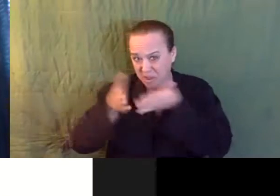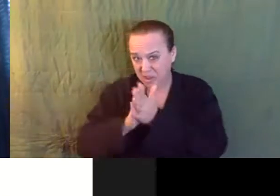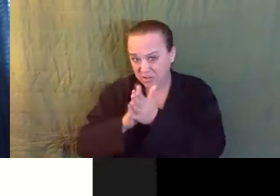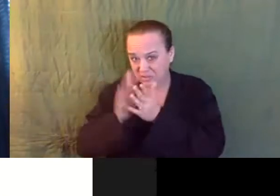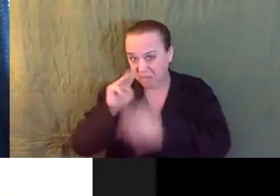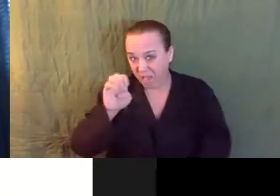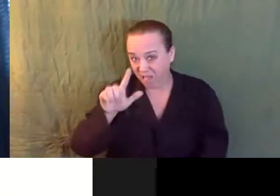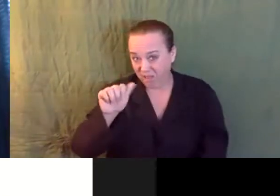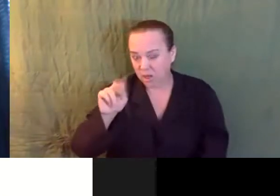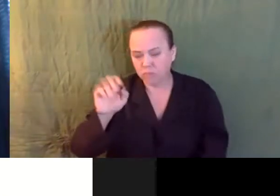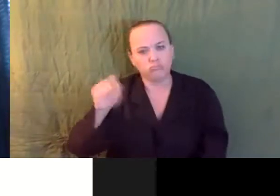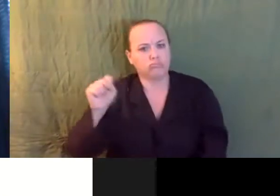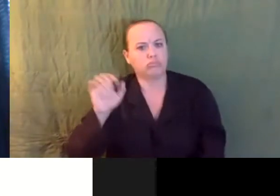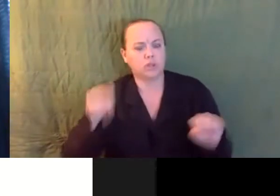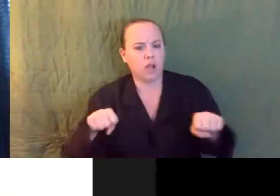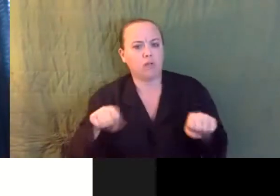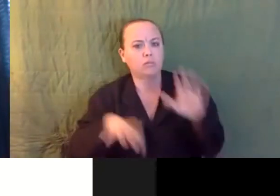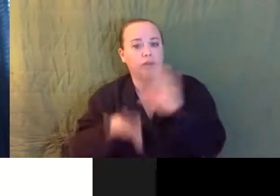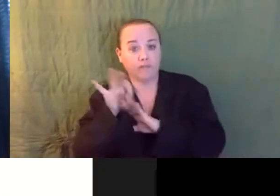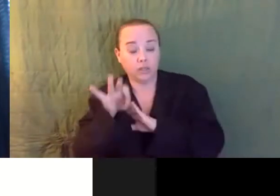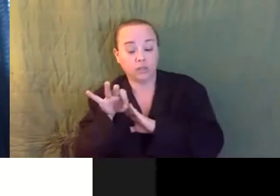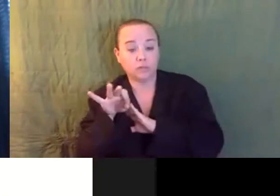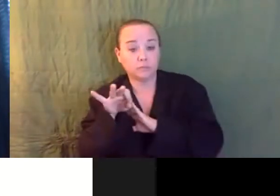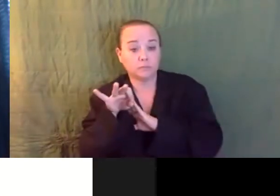I sure can. and finding out?